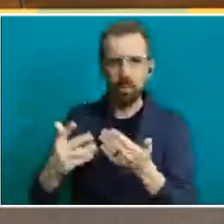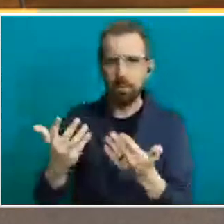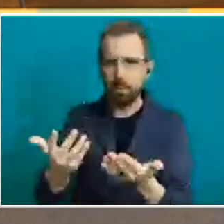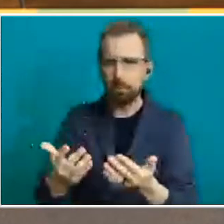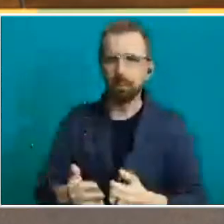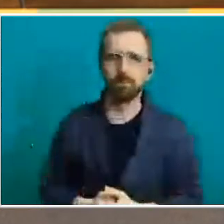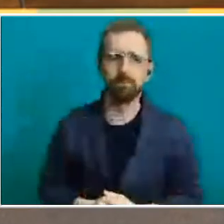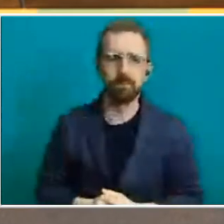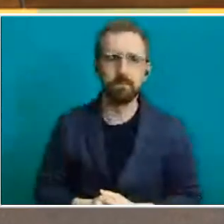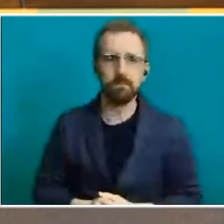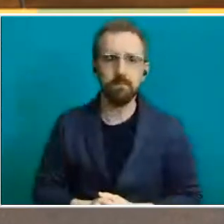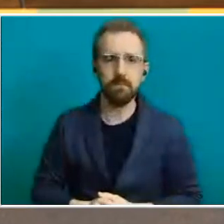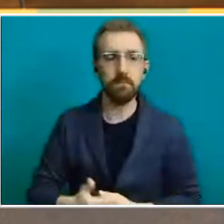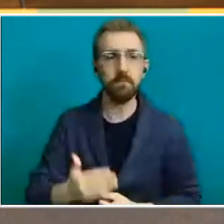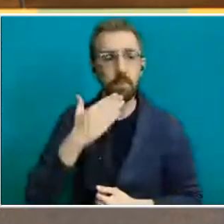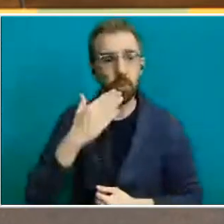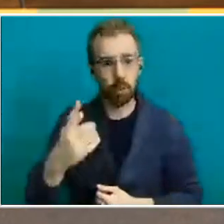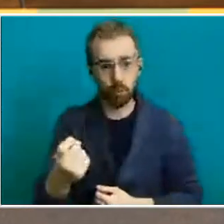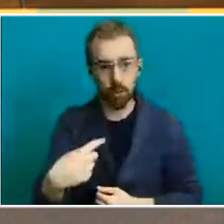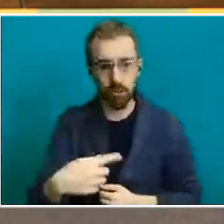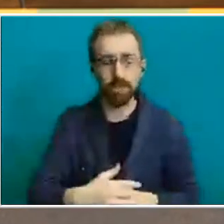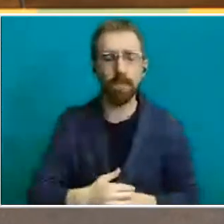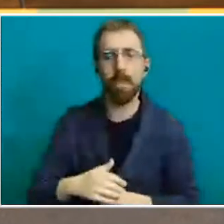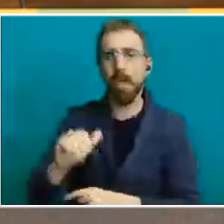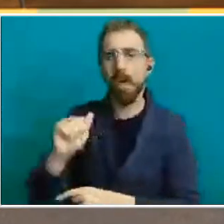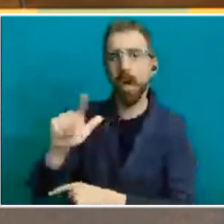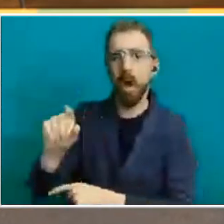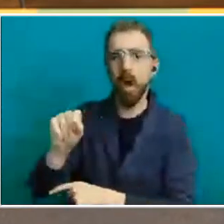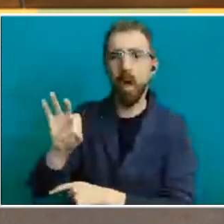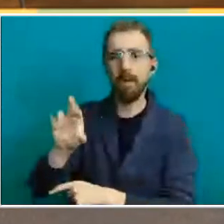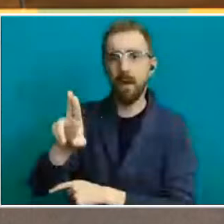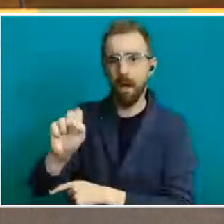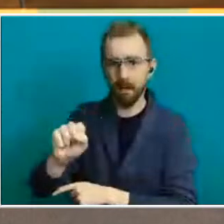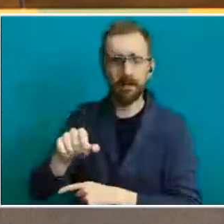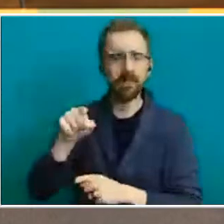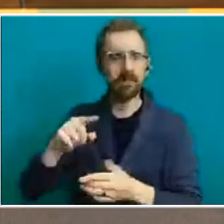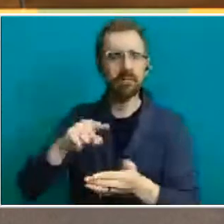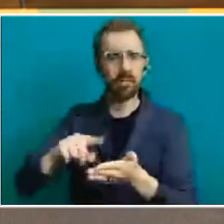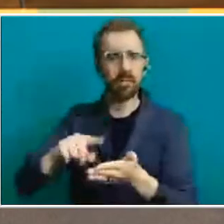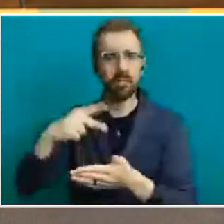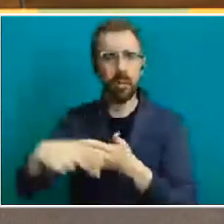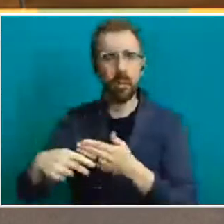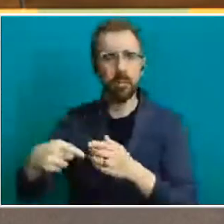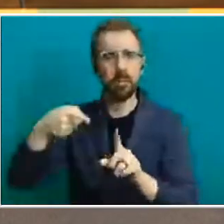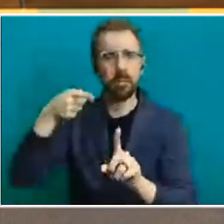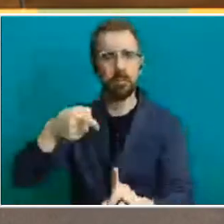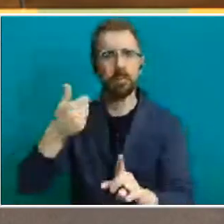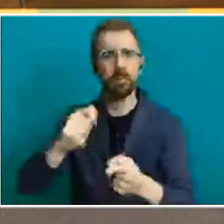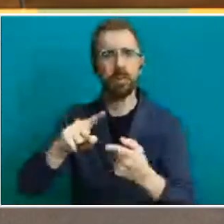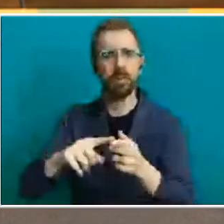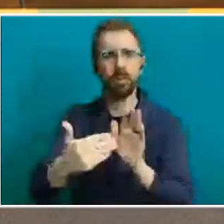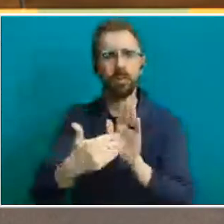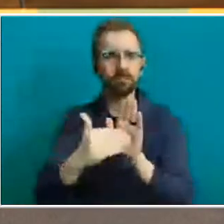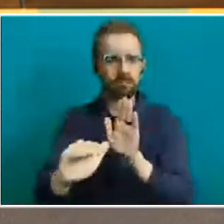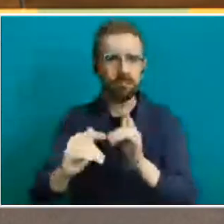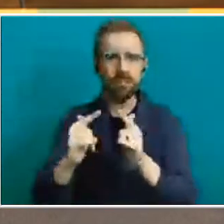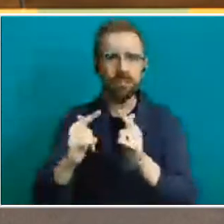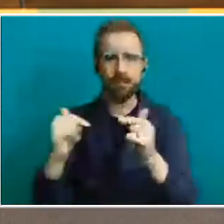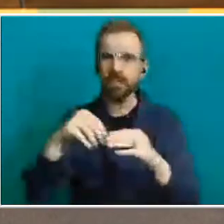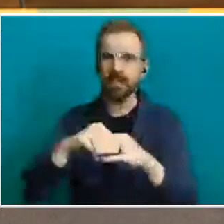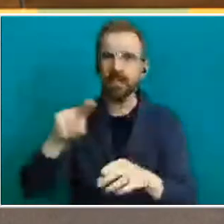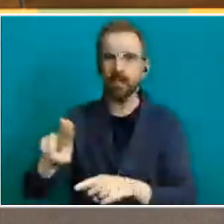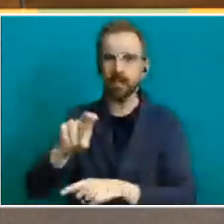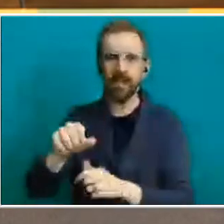It's a good question. The All of Us research program is a program aimed to reflect the diversity of the United States with medical research, to be